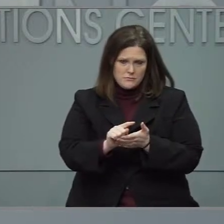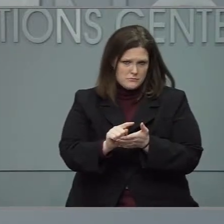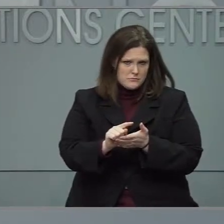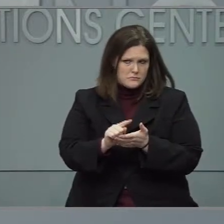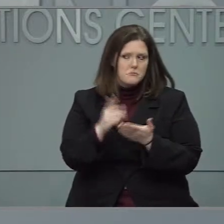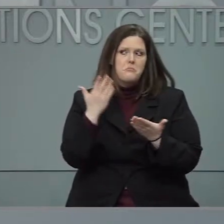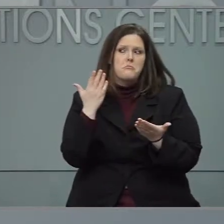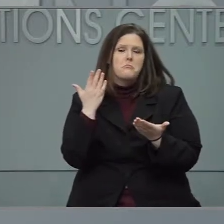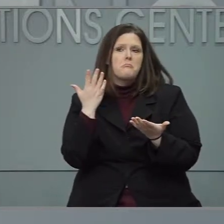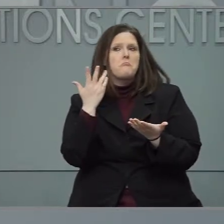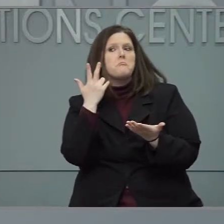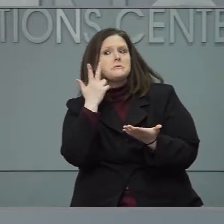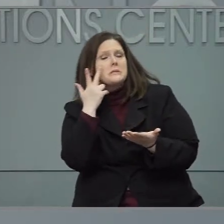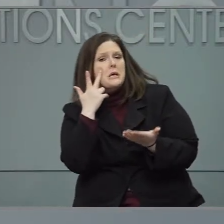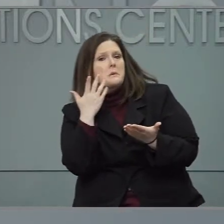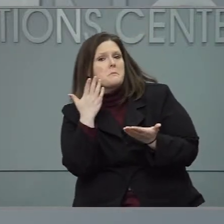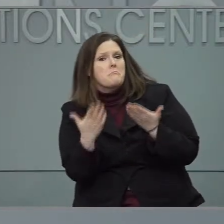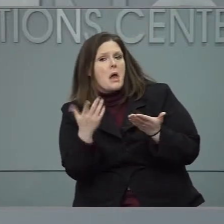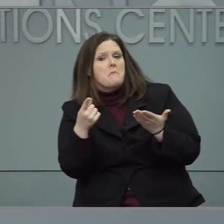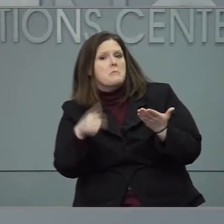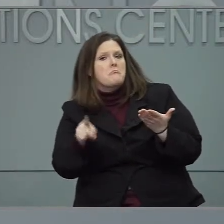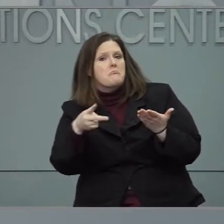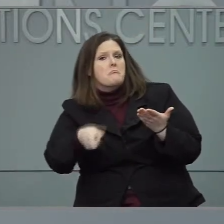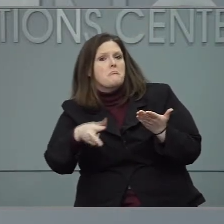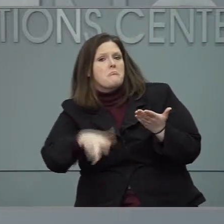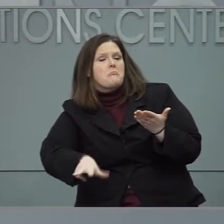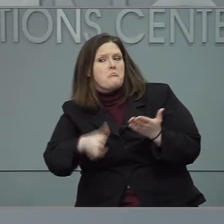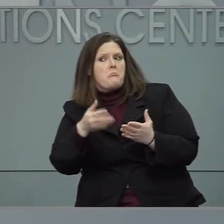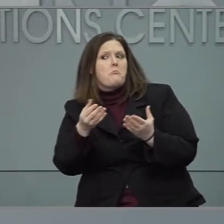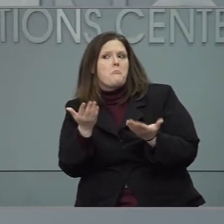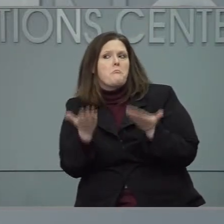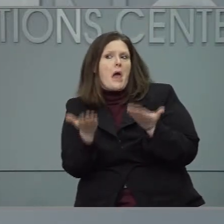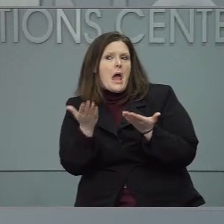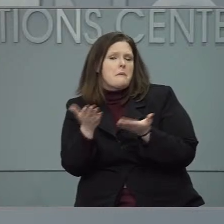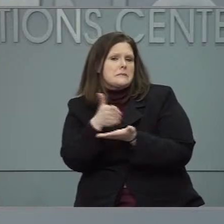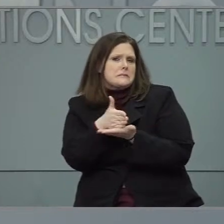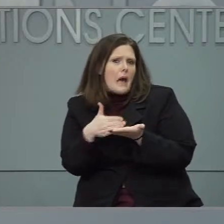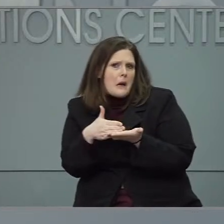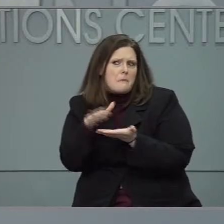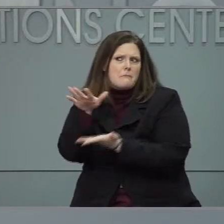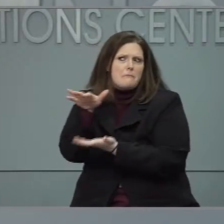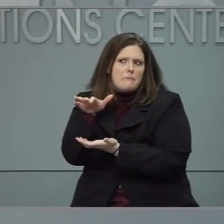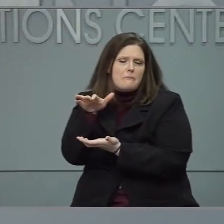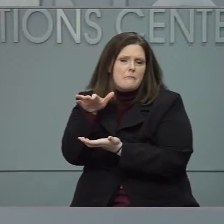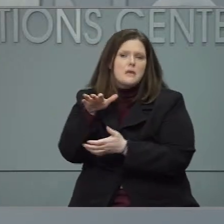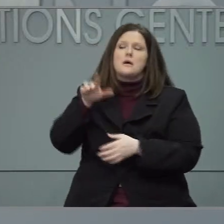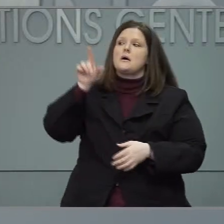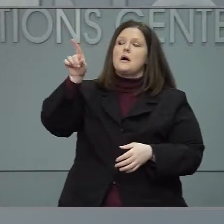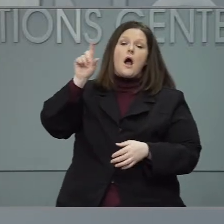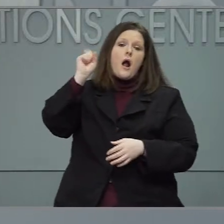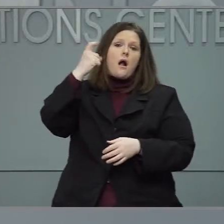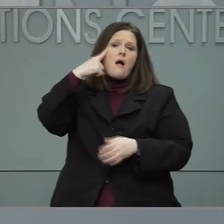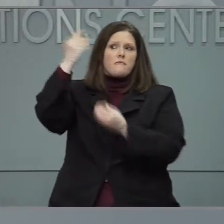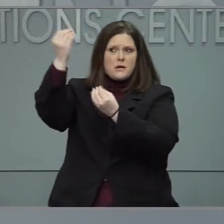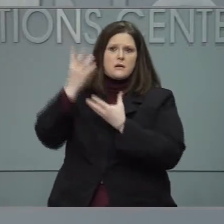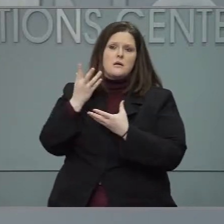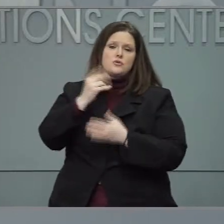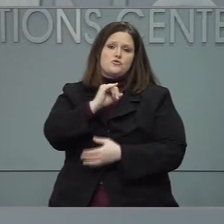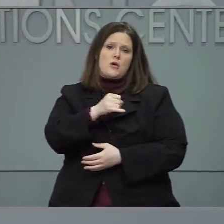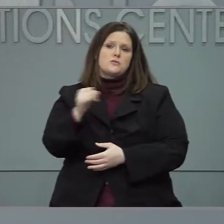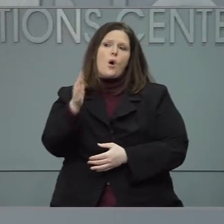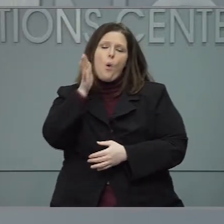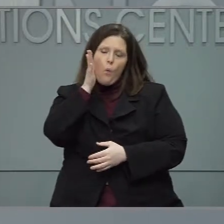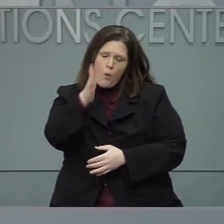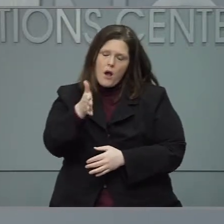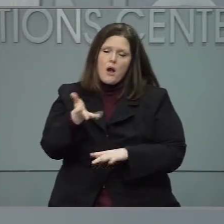if we'll get just very small amounts in the coming weeks. And then we were reported by the federal government that the Johnson & Johnson vaccines will really ramp